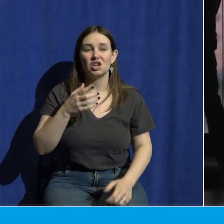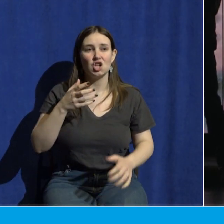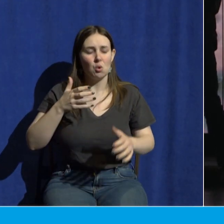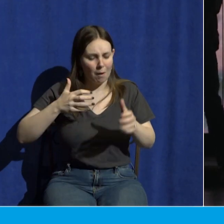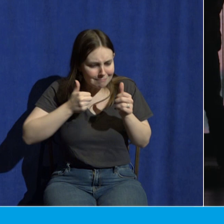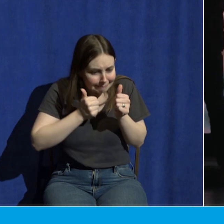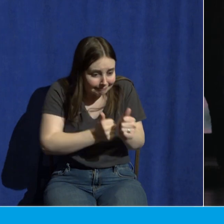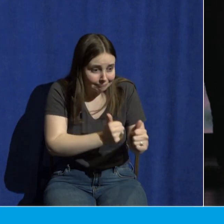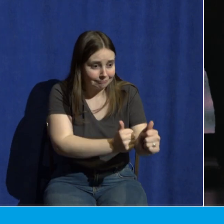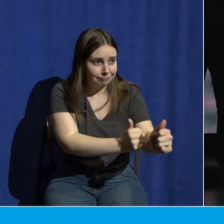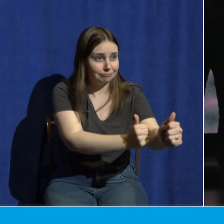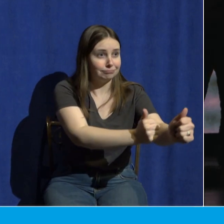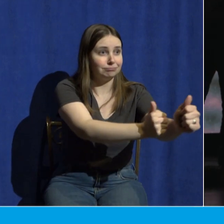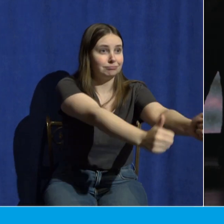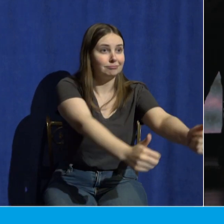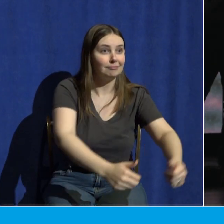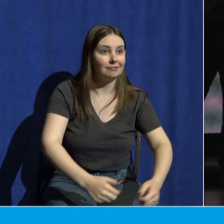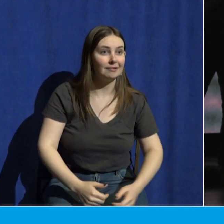passionately pursuing them.